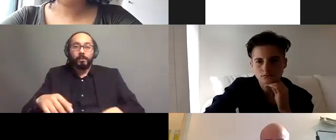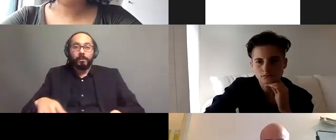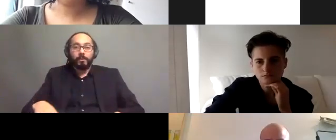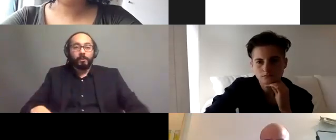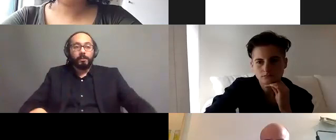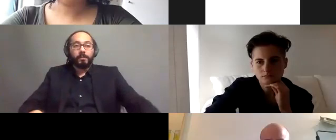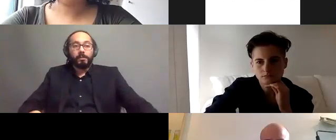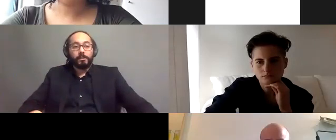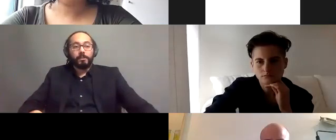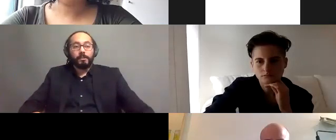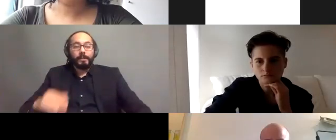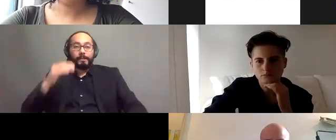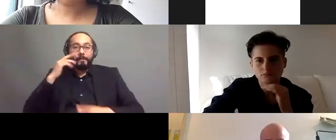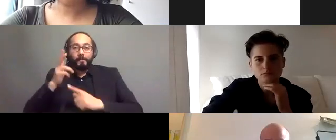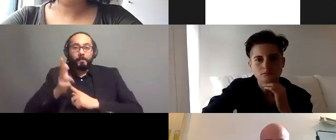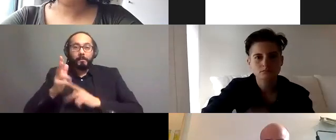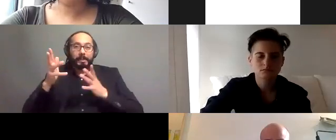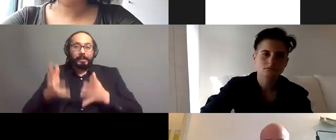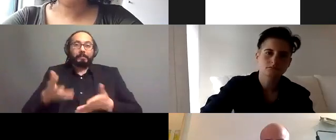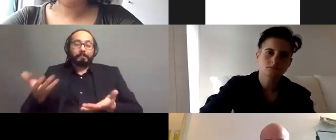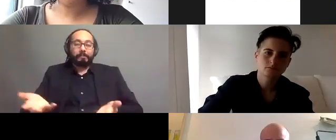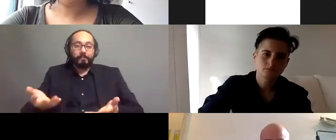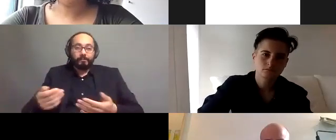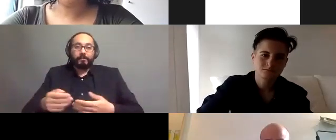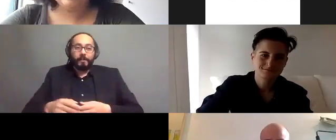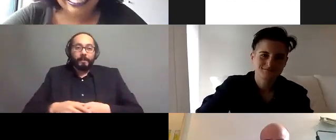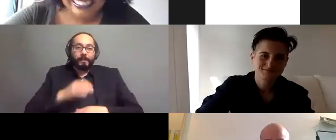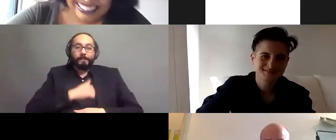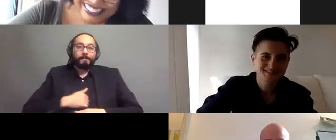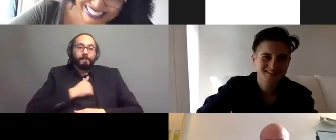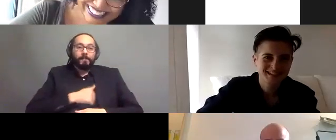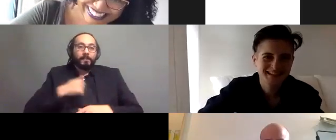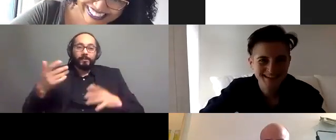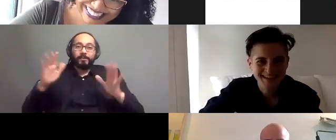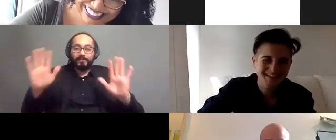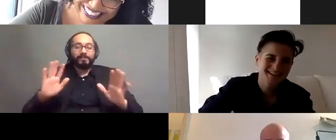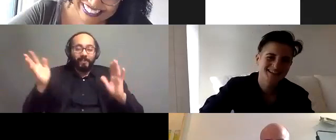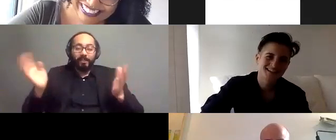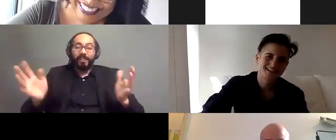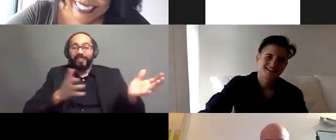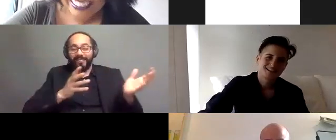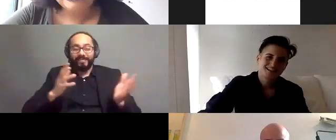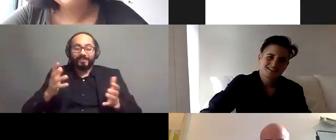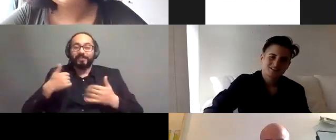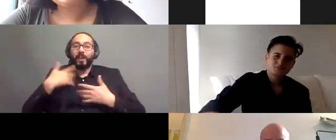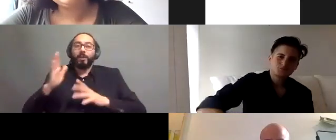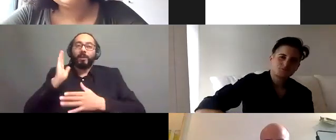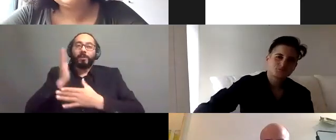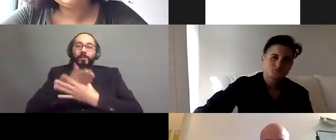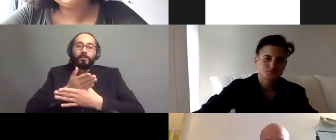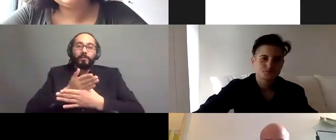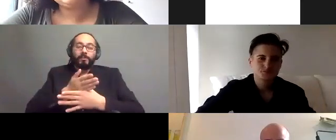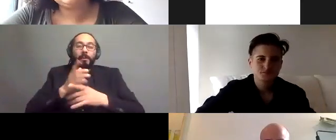that we only have 3 minutes left, and so I'd like to... Sorry about that, it was just a... No, I don't want to interrupt. I think there's been a